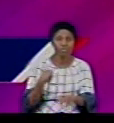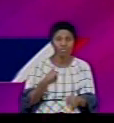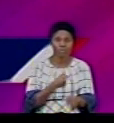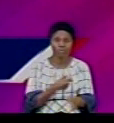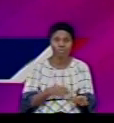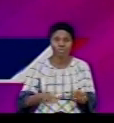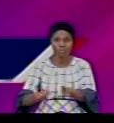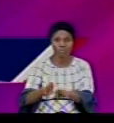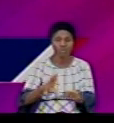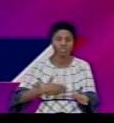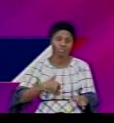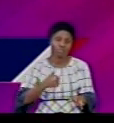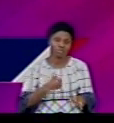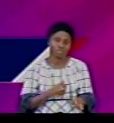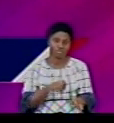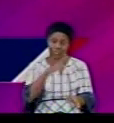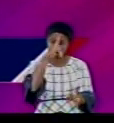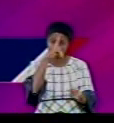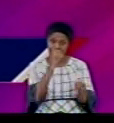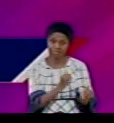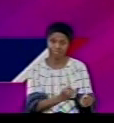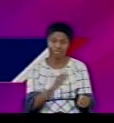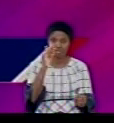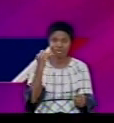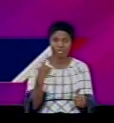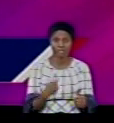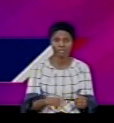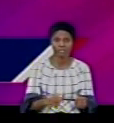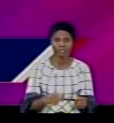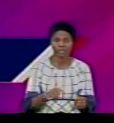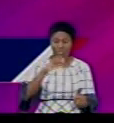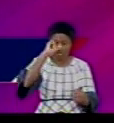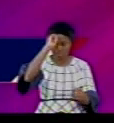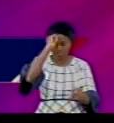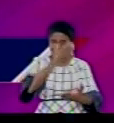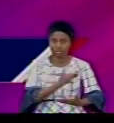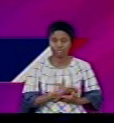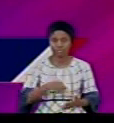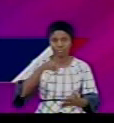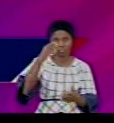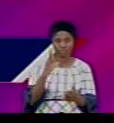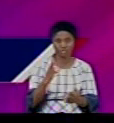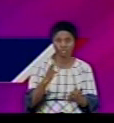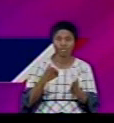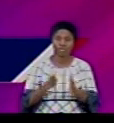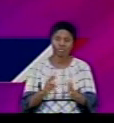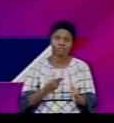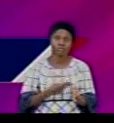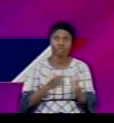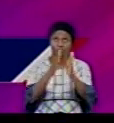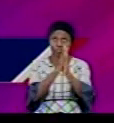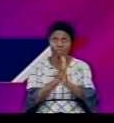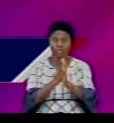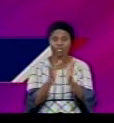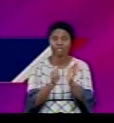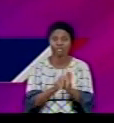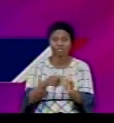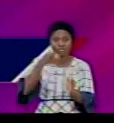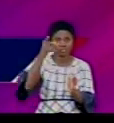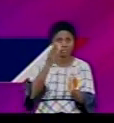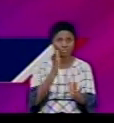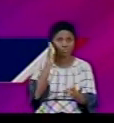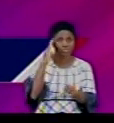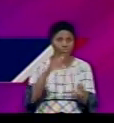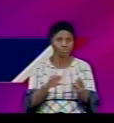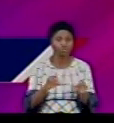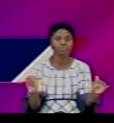of God. Let's appreciate the Lord. Let's pray that God do the same thing for us. And also, he